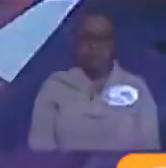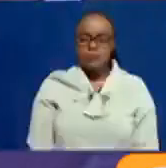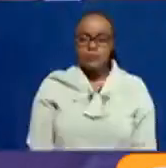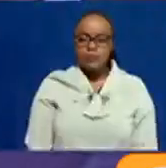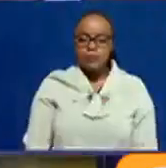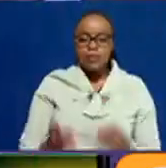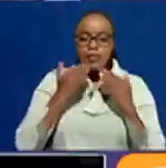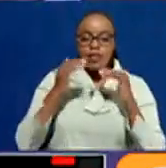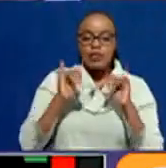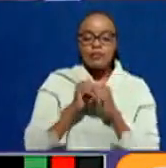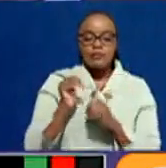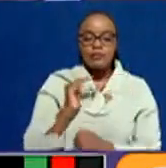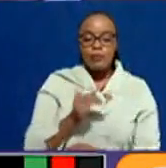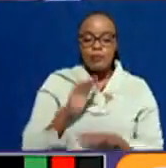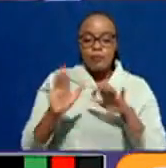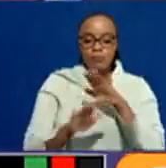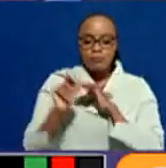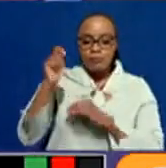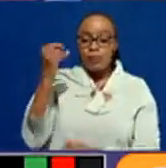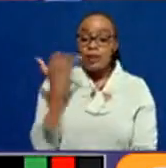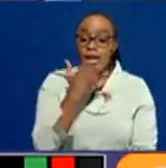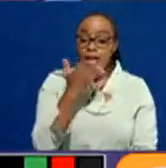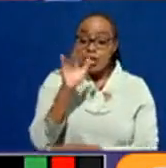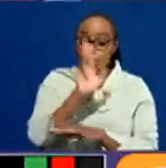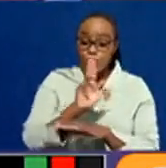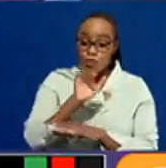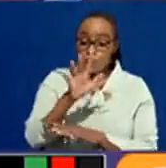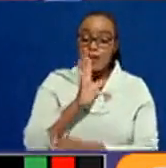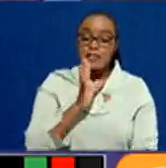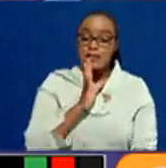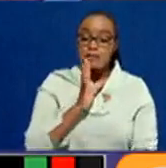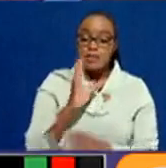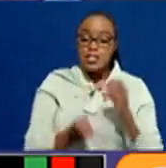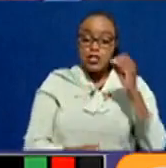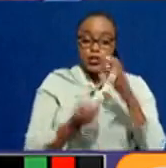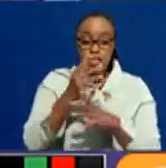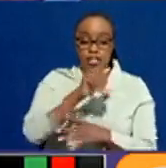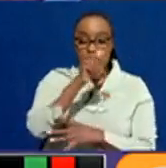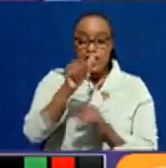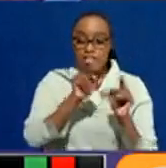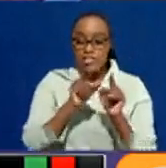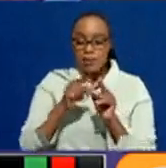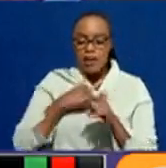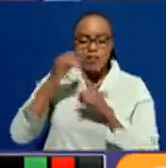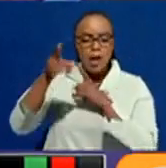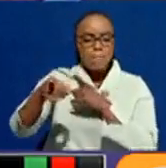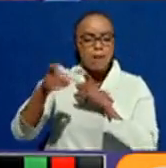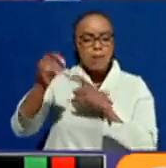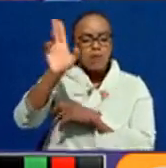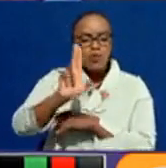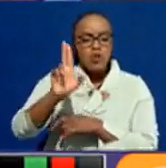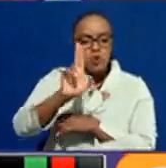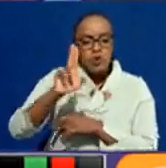Now, Deputy President Rigathi Gachagua used his inaugural speech to launch yet another scathing attack on the Uhuru